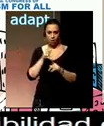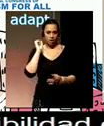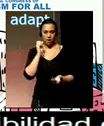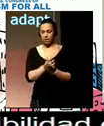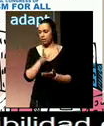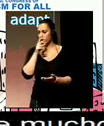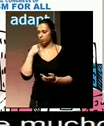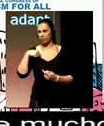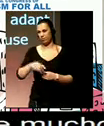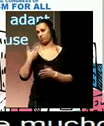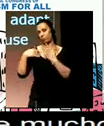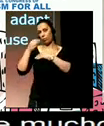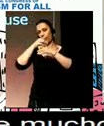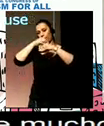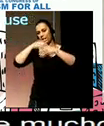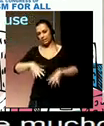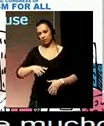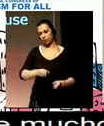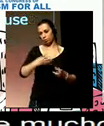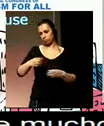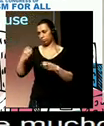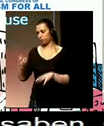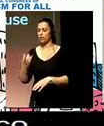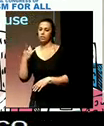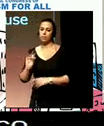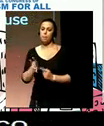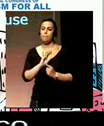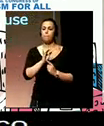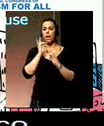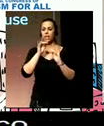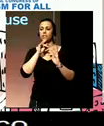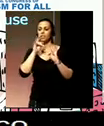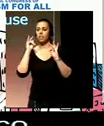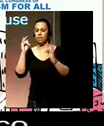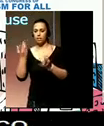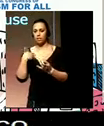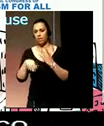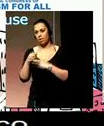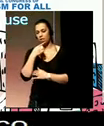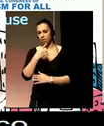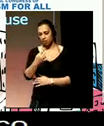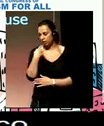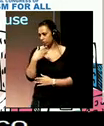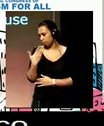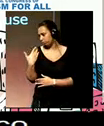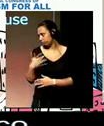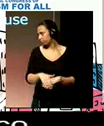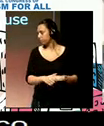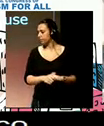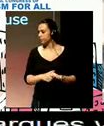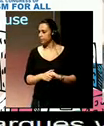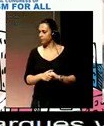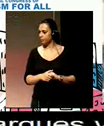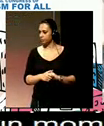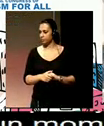these venues are ancient or historical buildings. We can also mention parks and gardens that I have